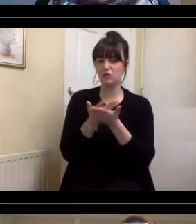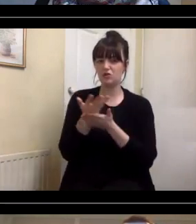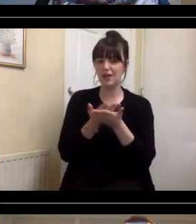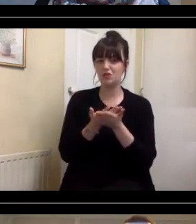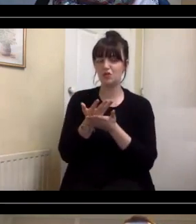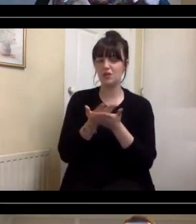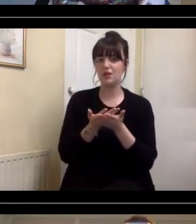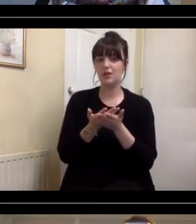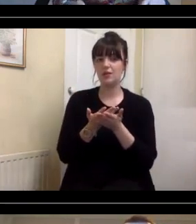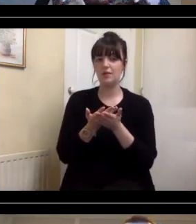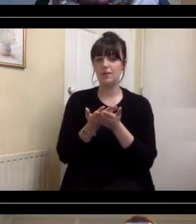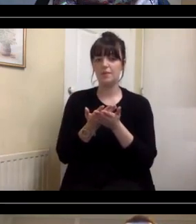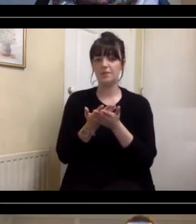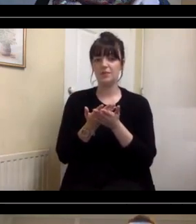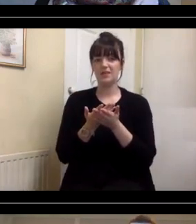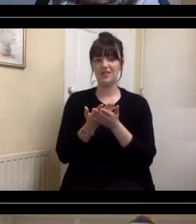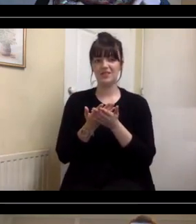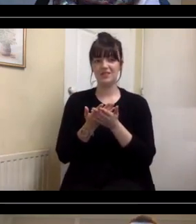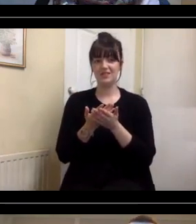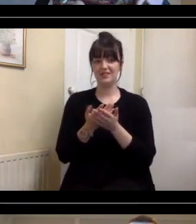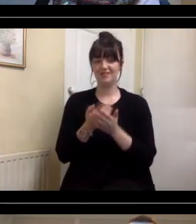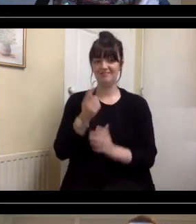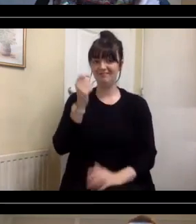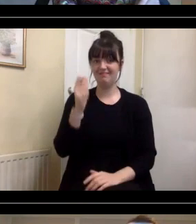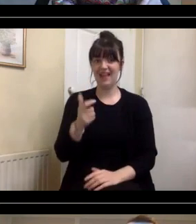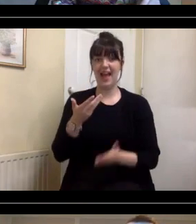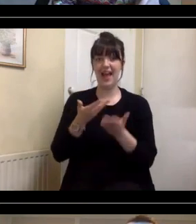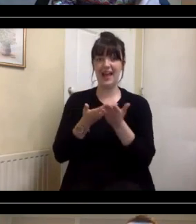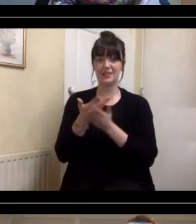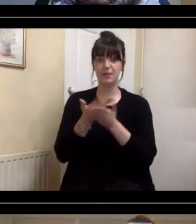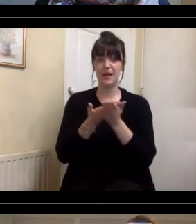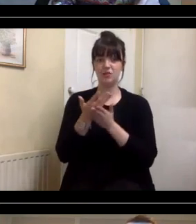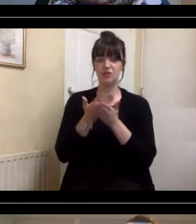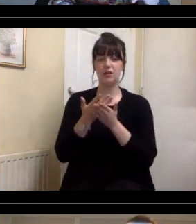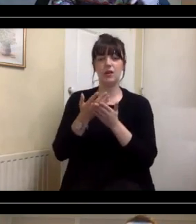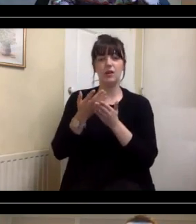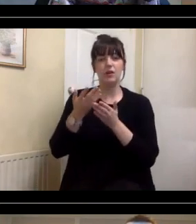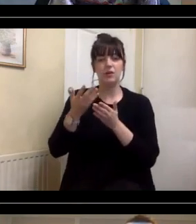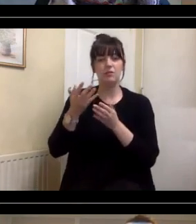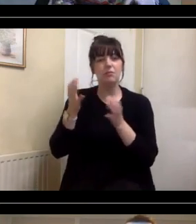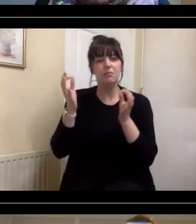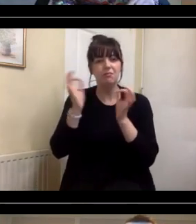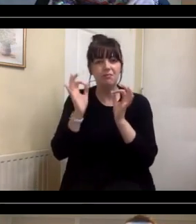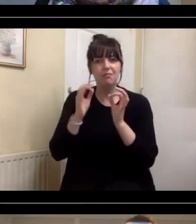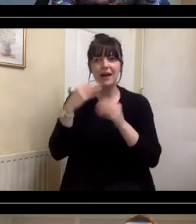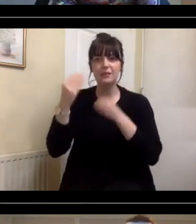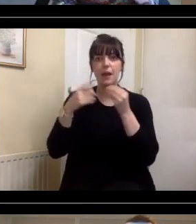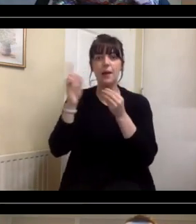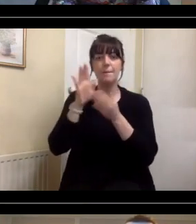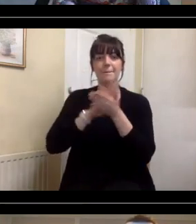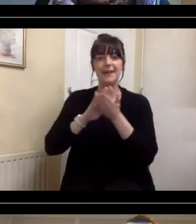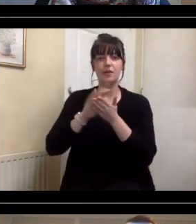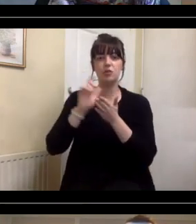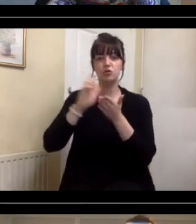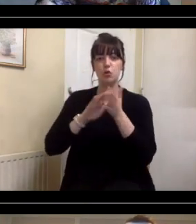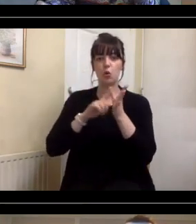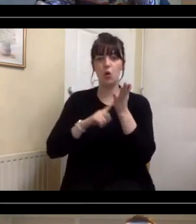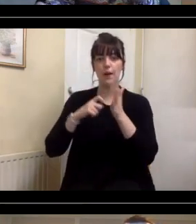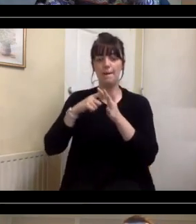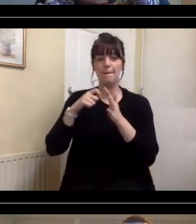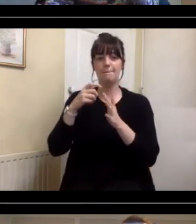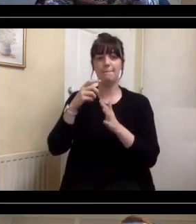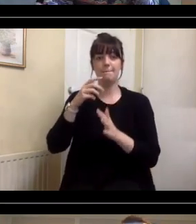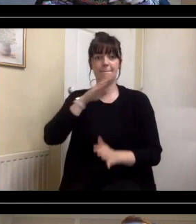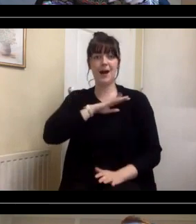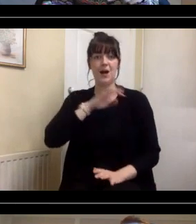the lack of explanation of the meaning of Chalk Park last time, this person is saying, what can or should we